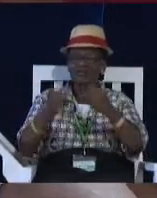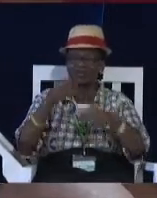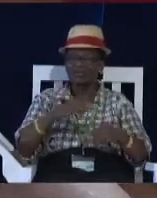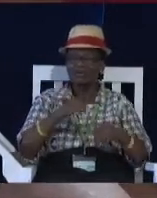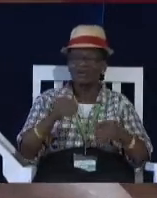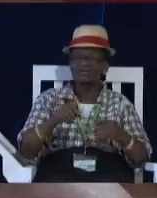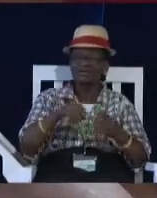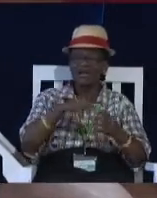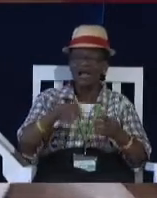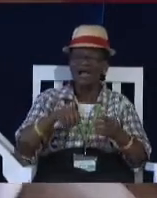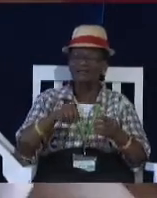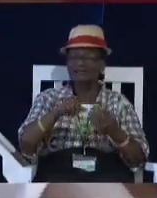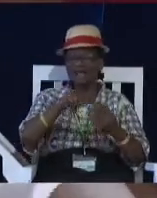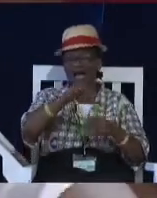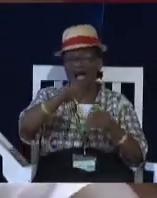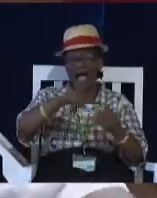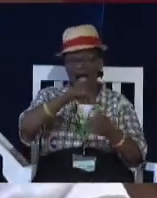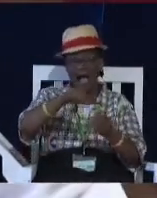with oil.